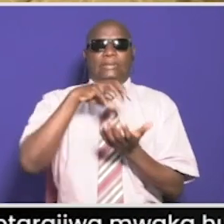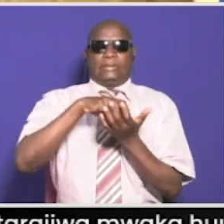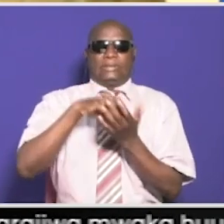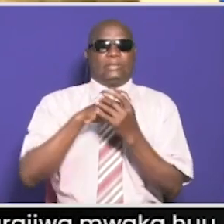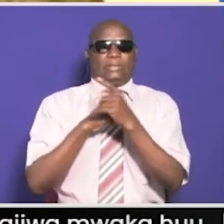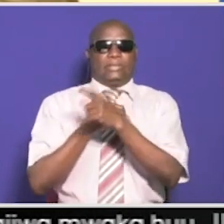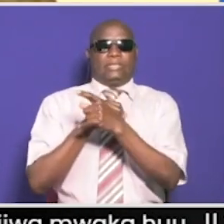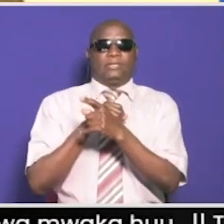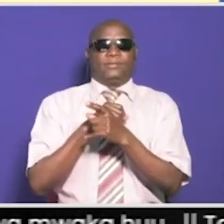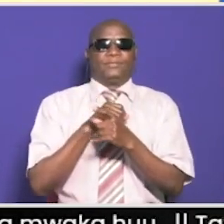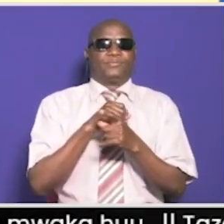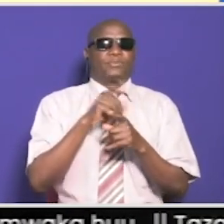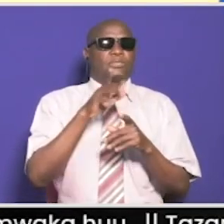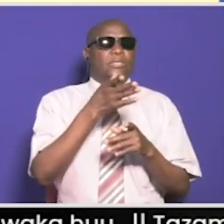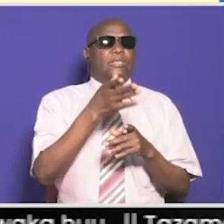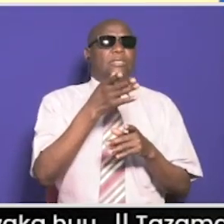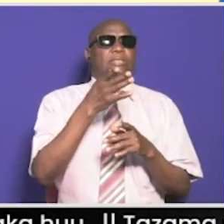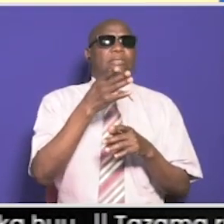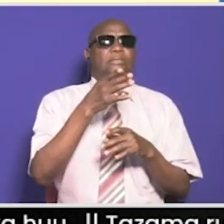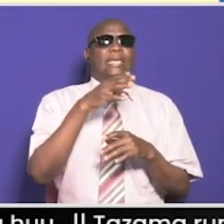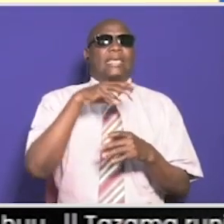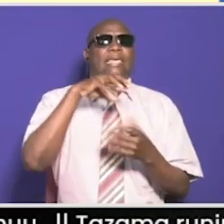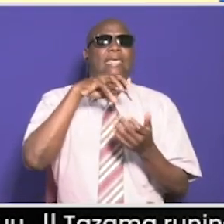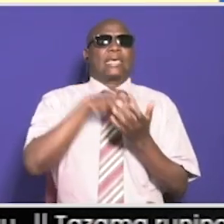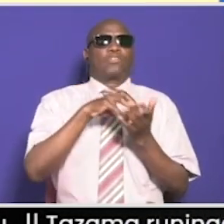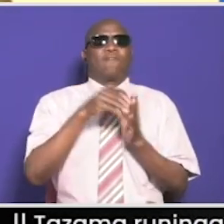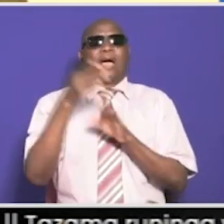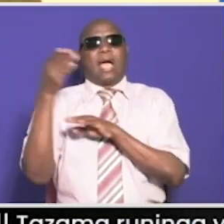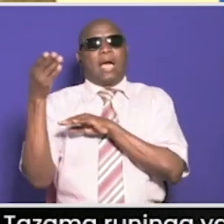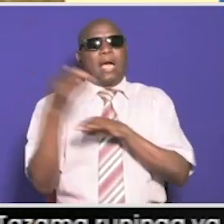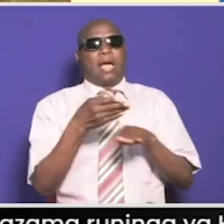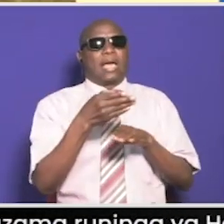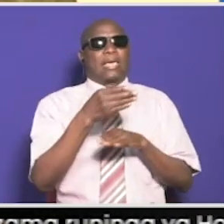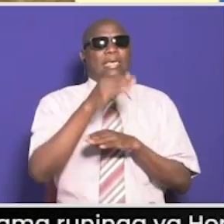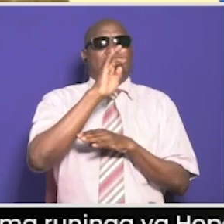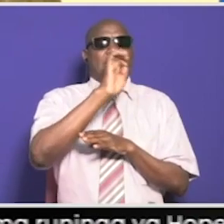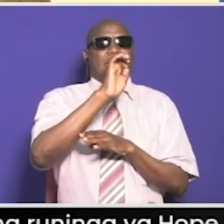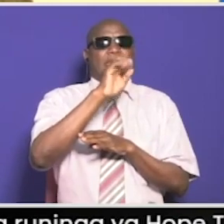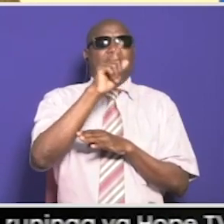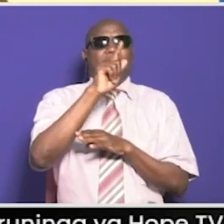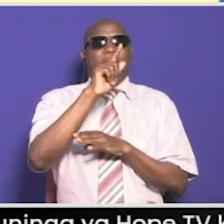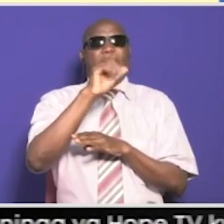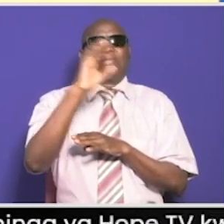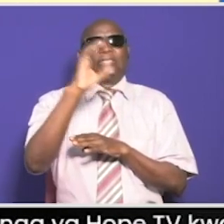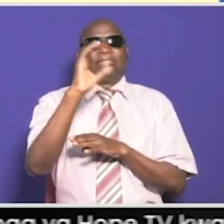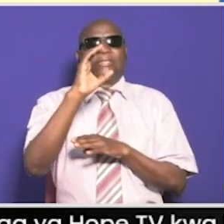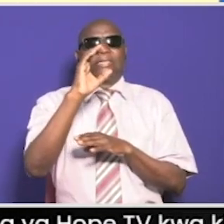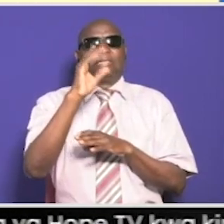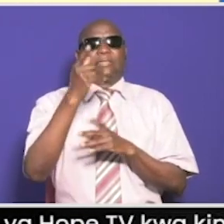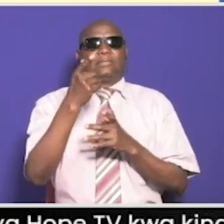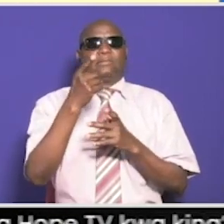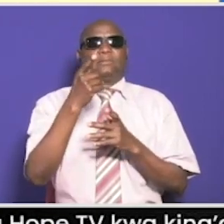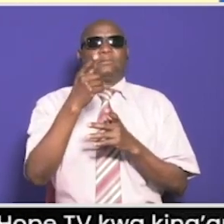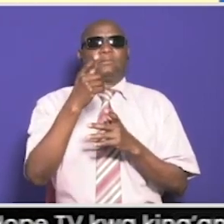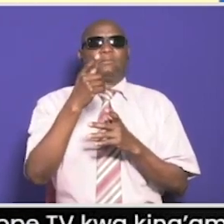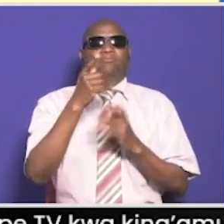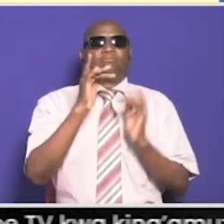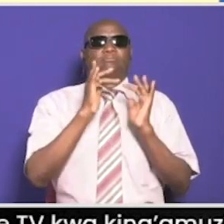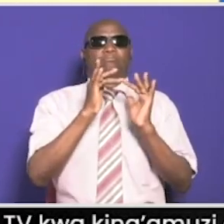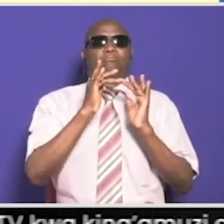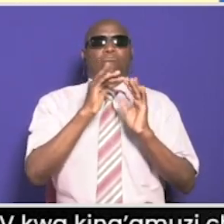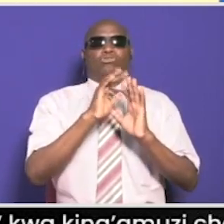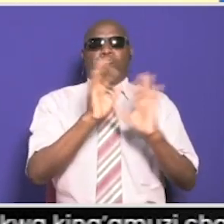was not a case of hacking the e-citizen platform. It was a case of an attempted cyber